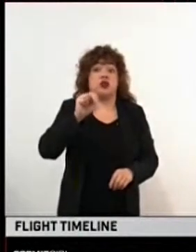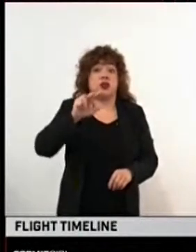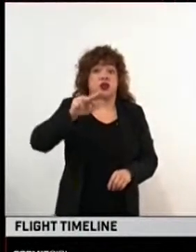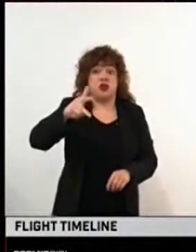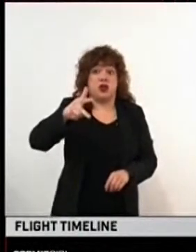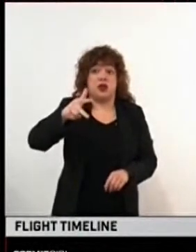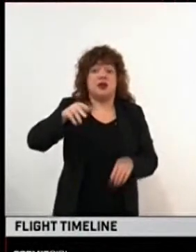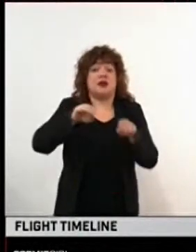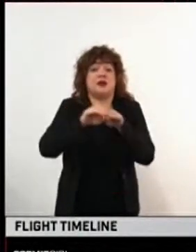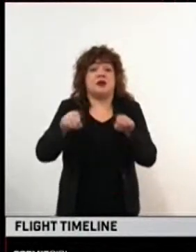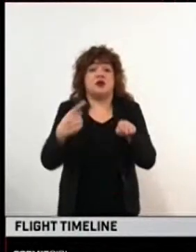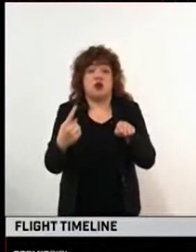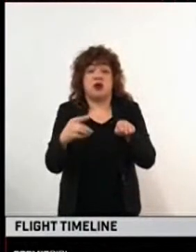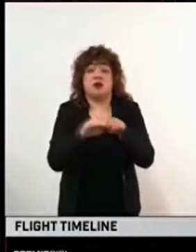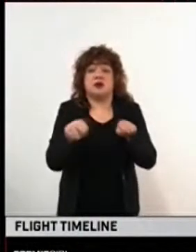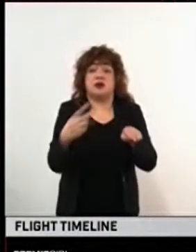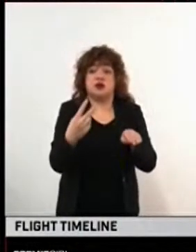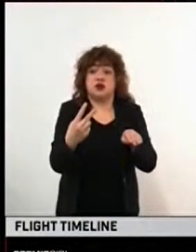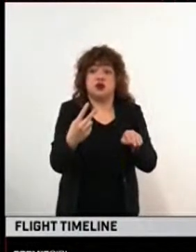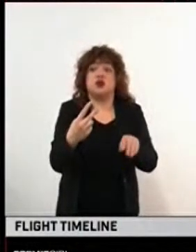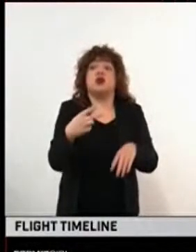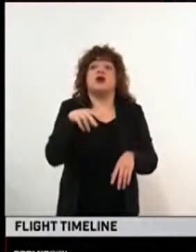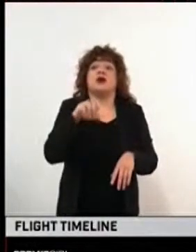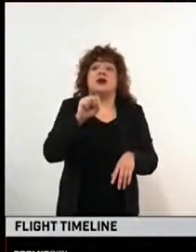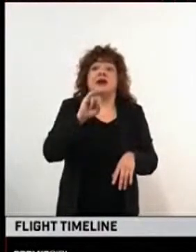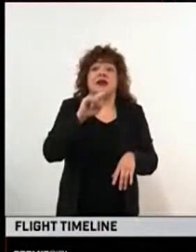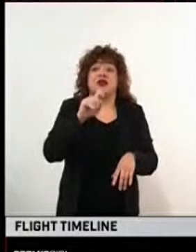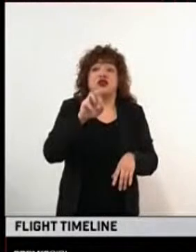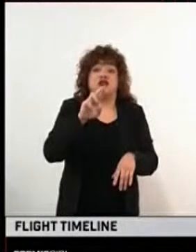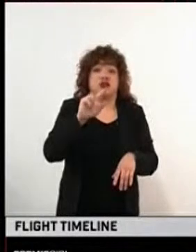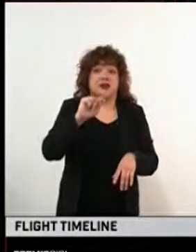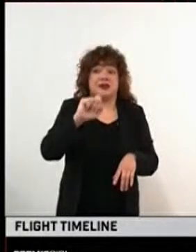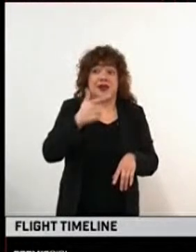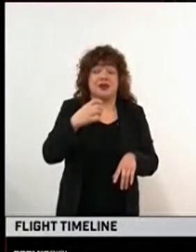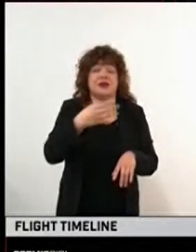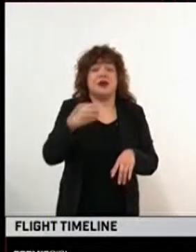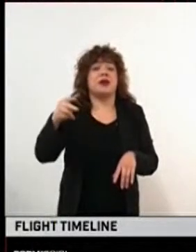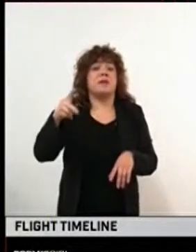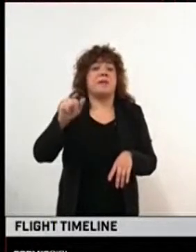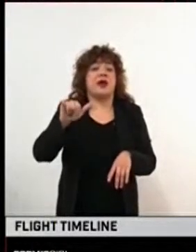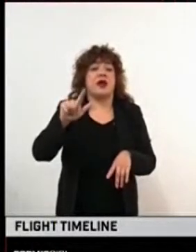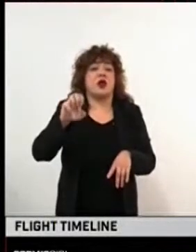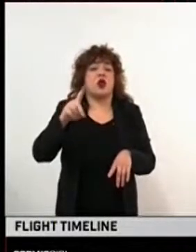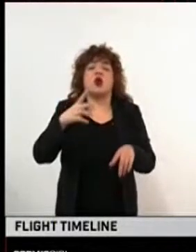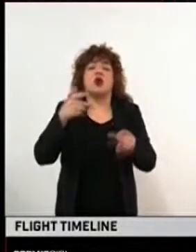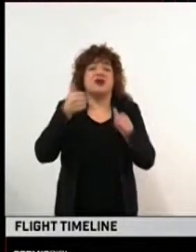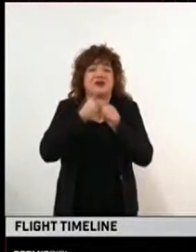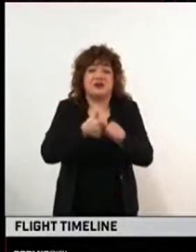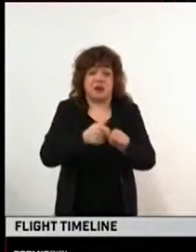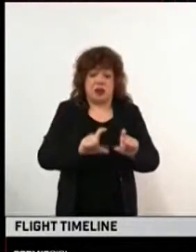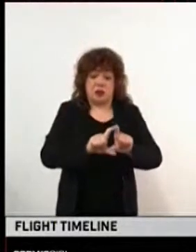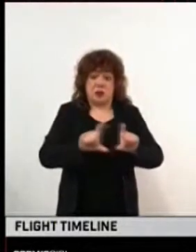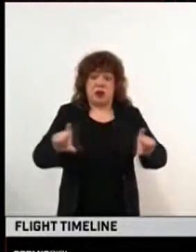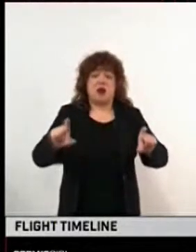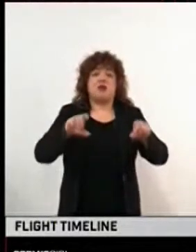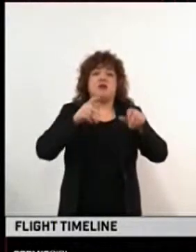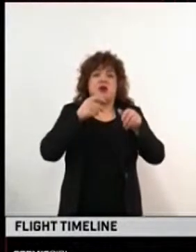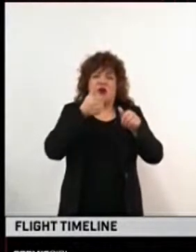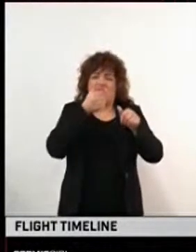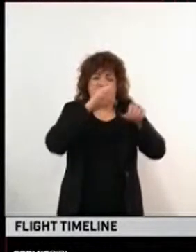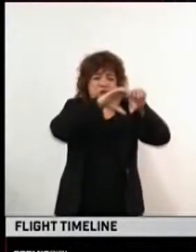inner stage, stage 2, and the payload. Here, we're tracking some of the key parameters like temperature and pressure.